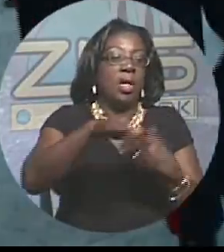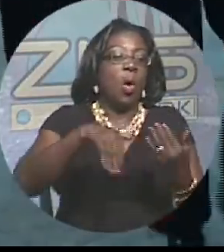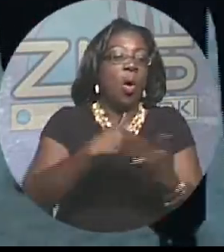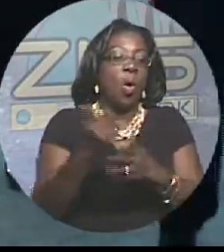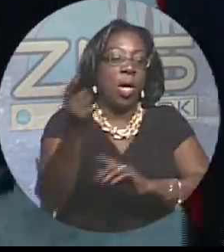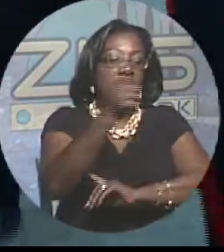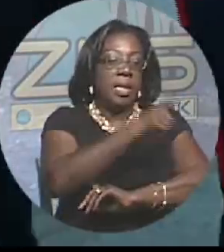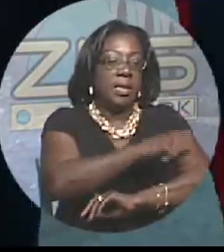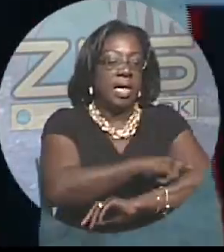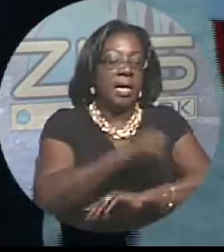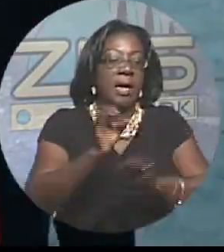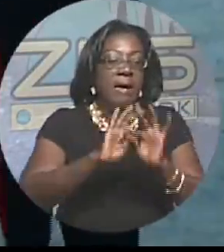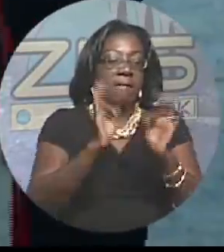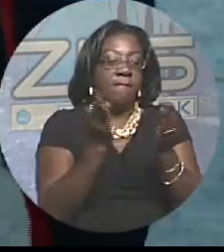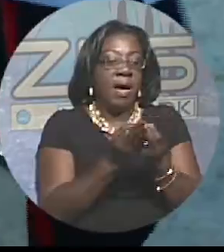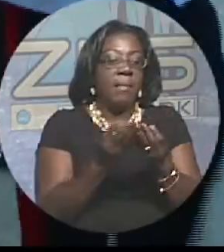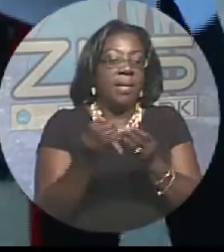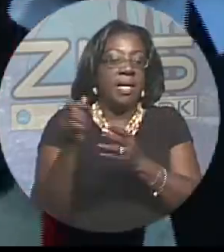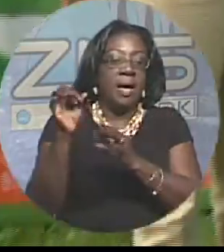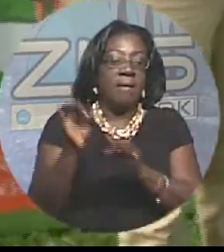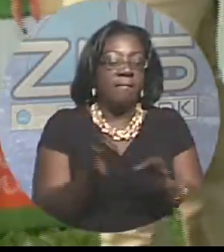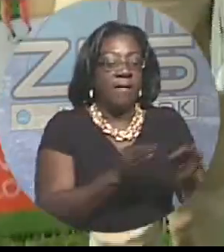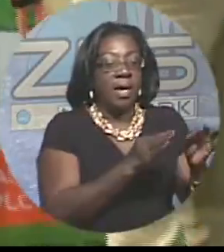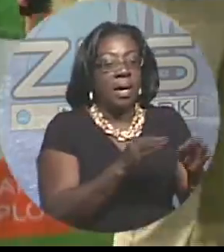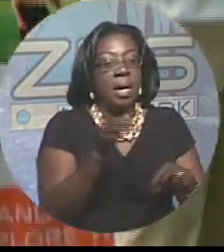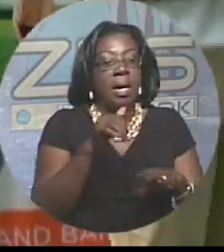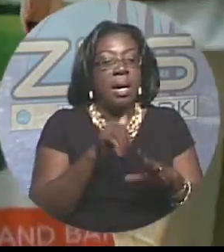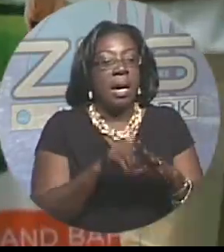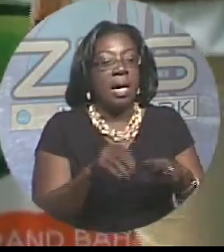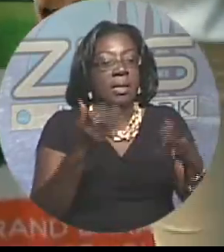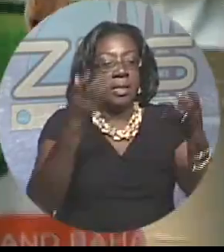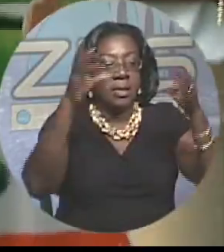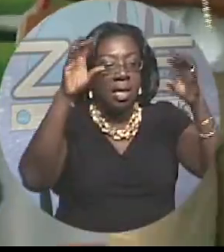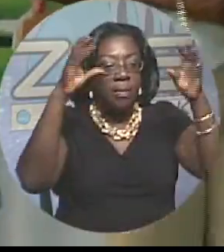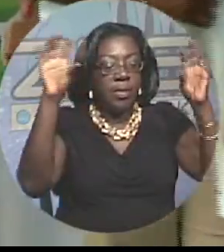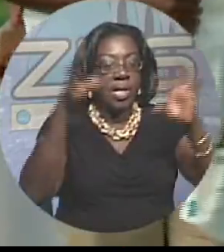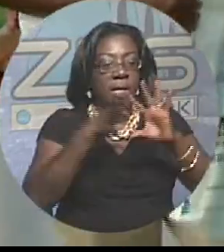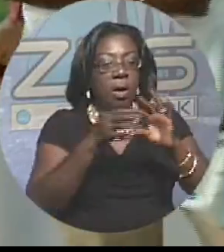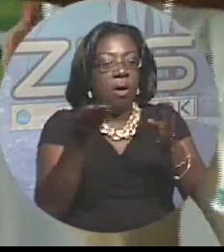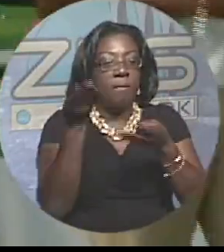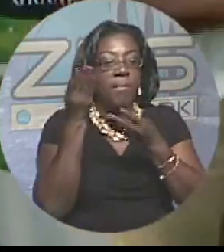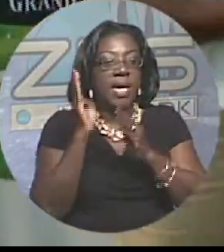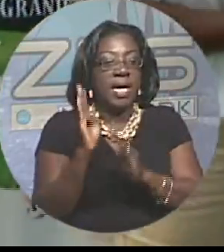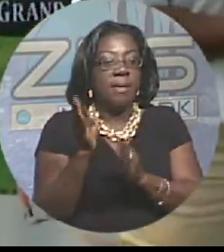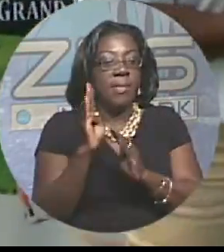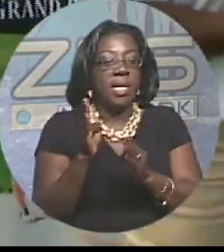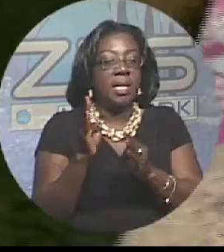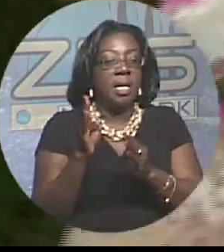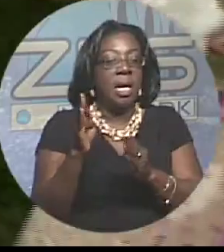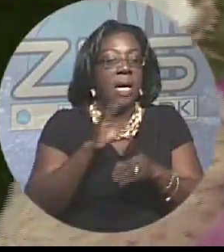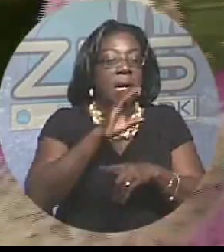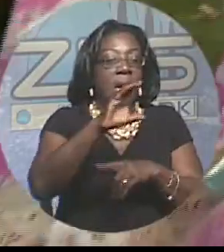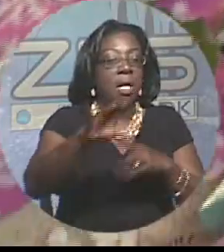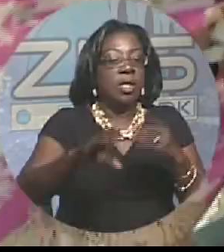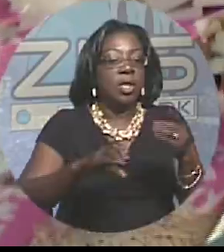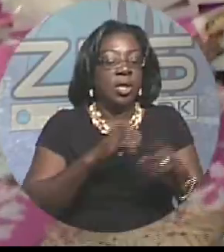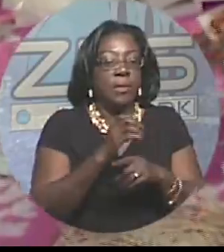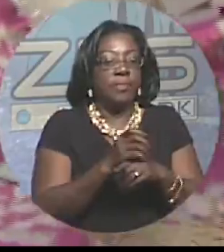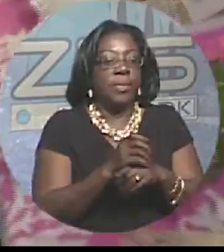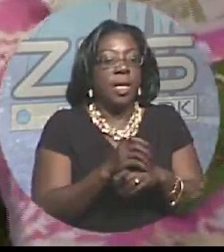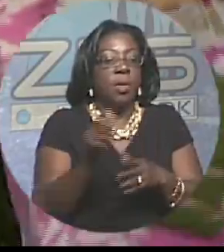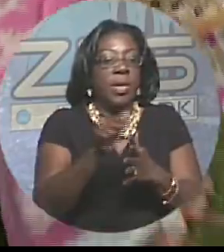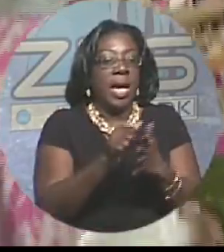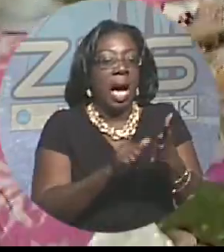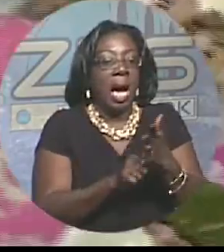John Watlins Distillery yesterday. The event was a celebration of Bahamian culture, heritage, traditions, art and culinary